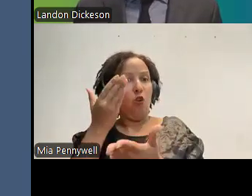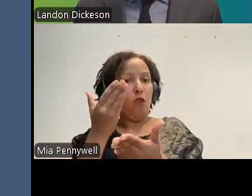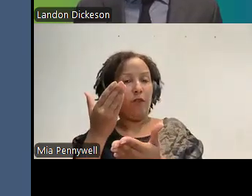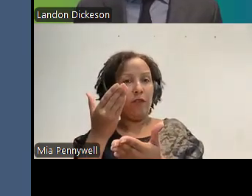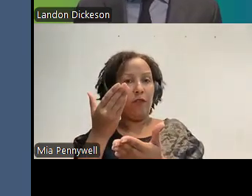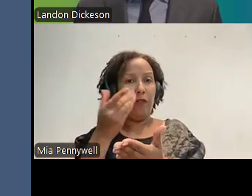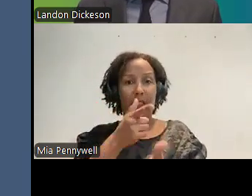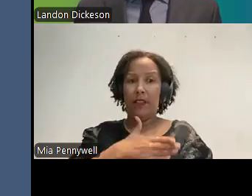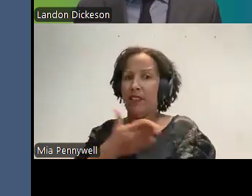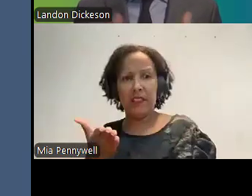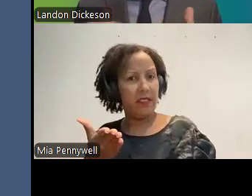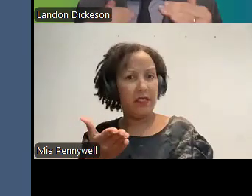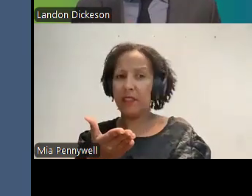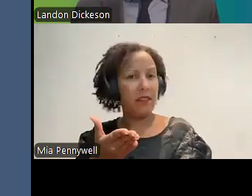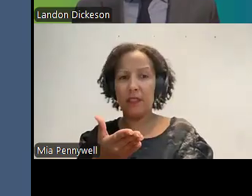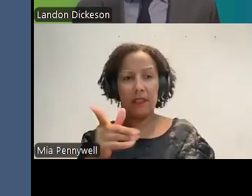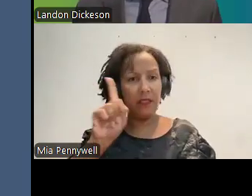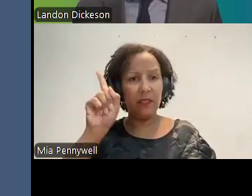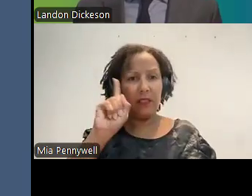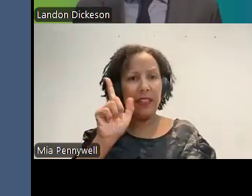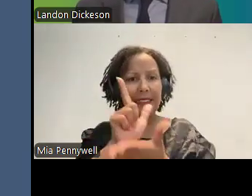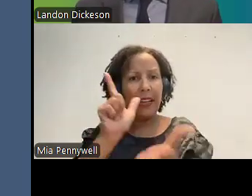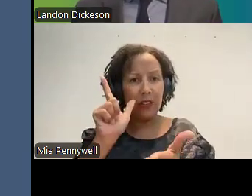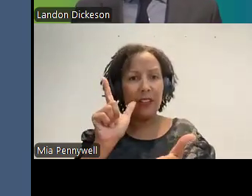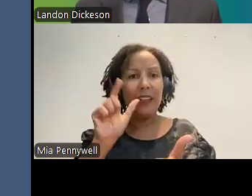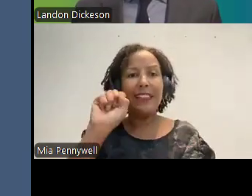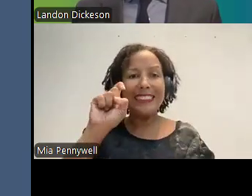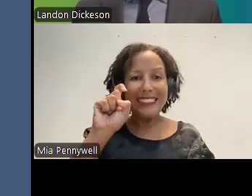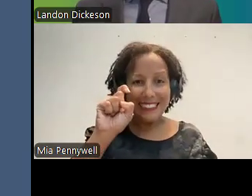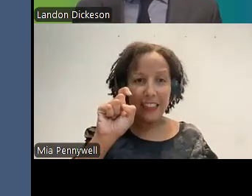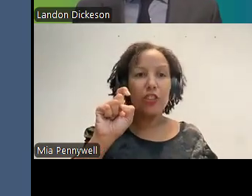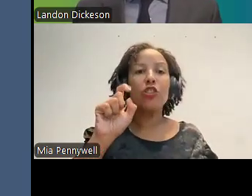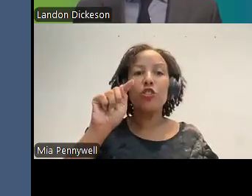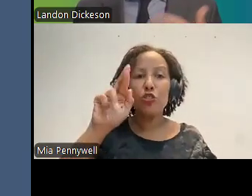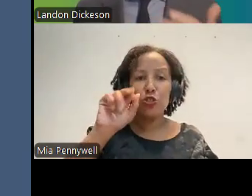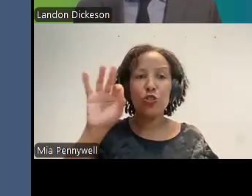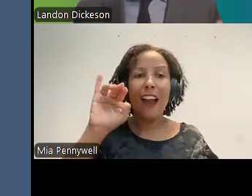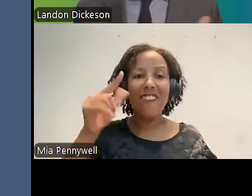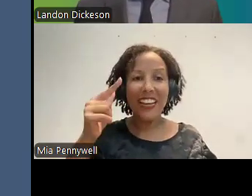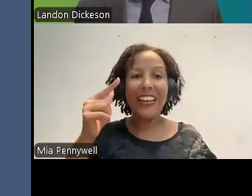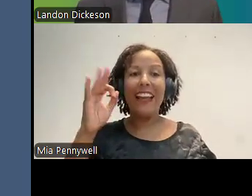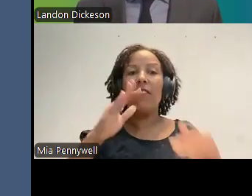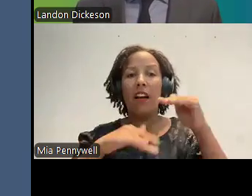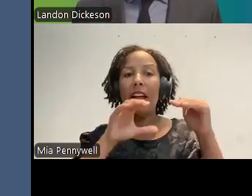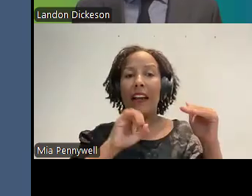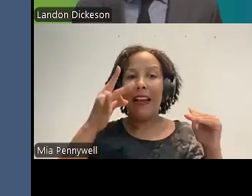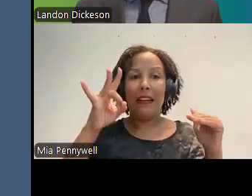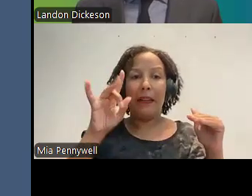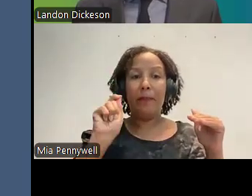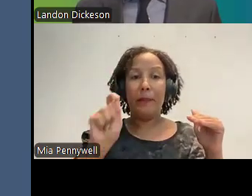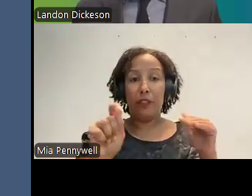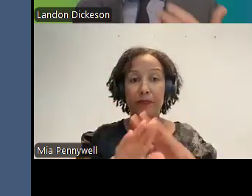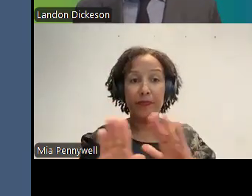illegal and it is sex trafficking when they are a minor. The labor trafficking component, again, involves force, fraud, or